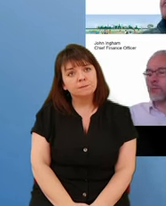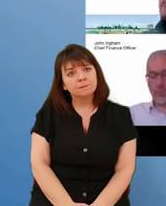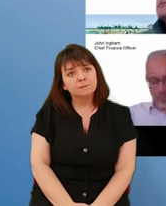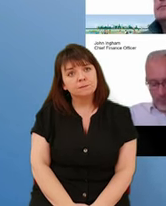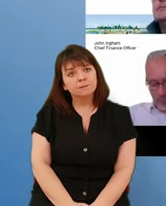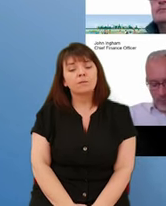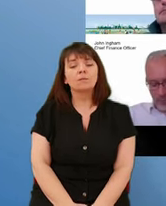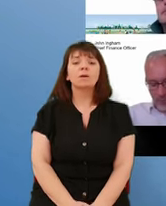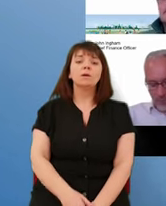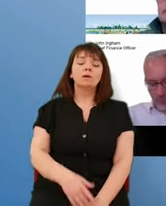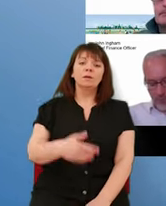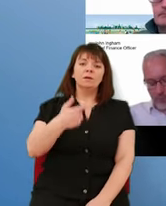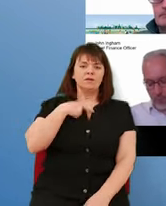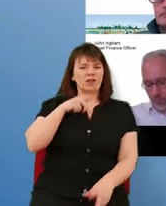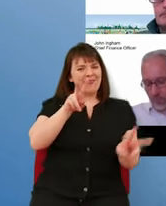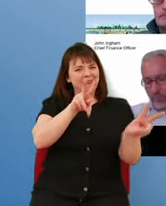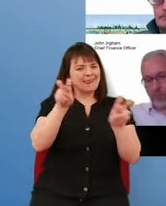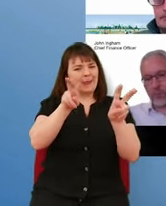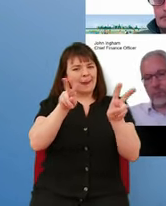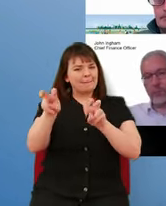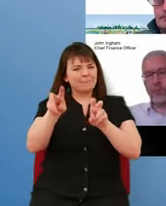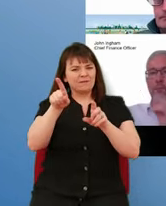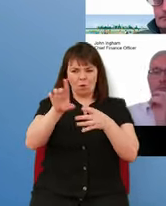it was